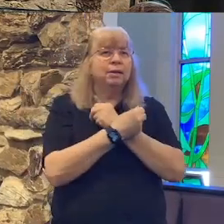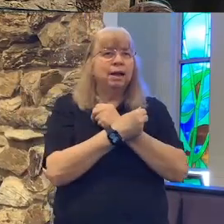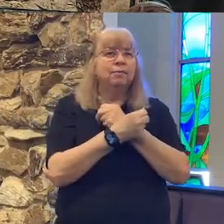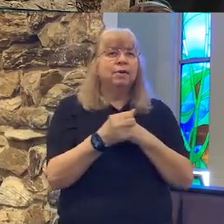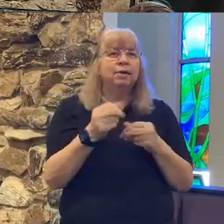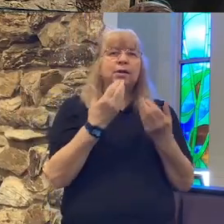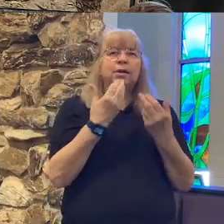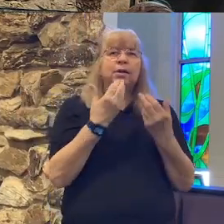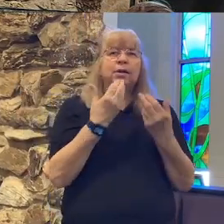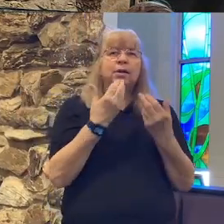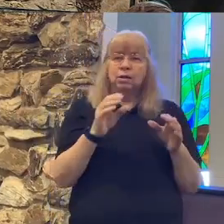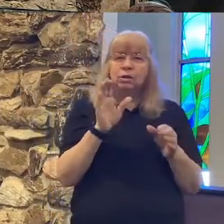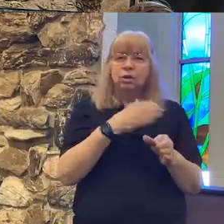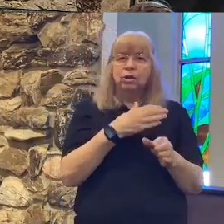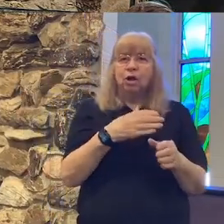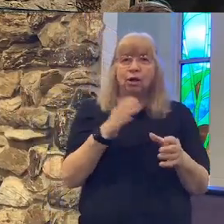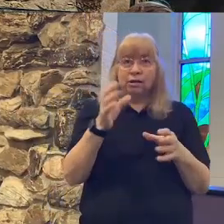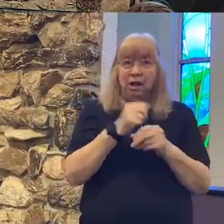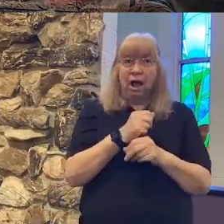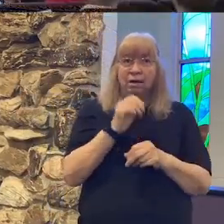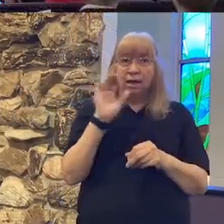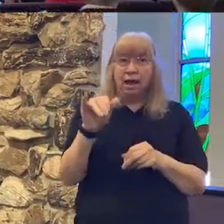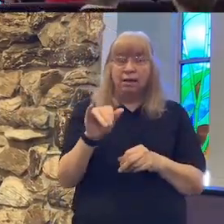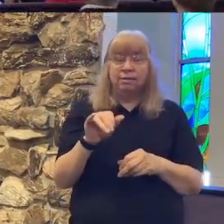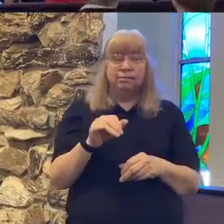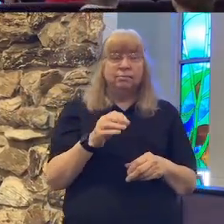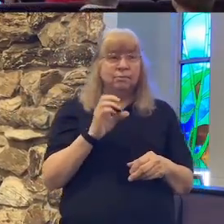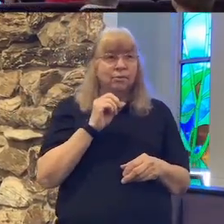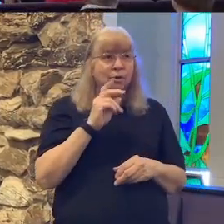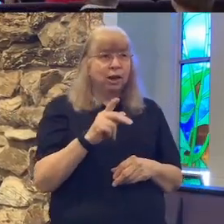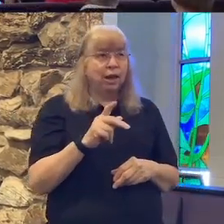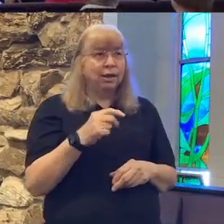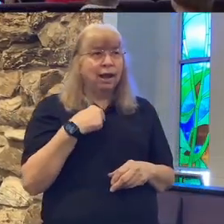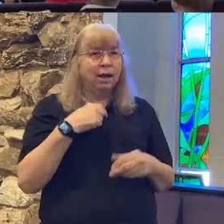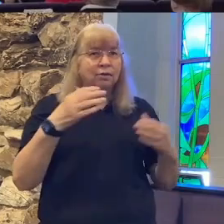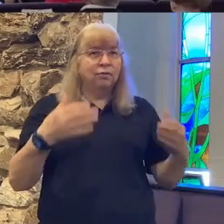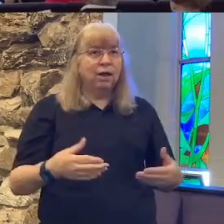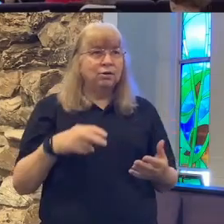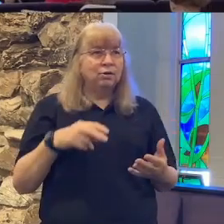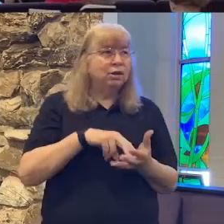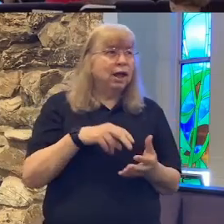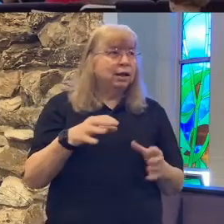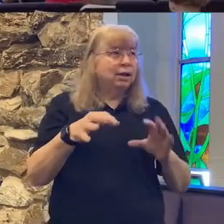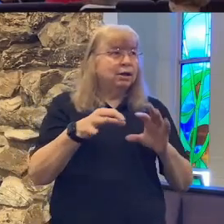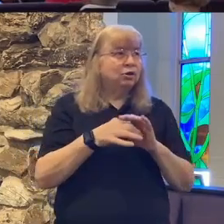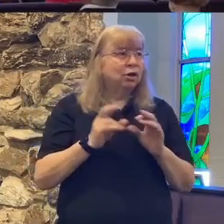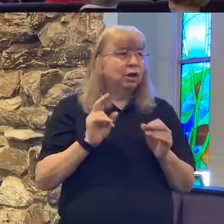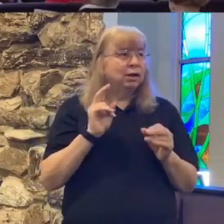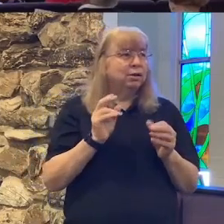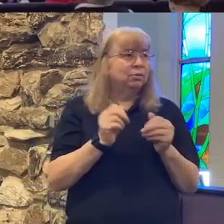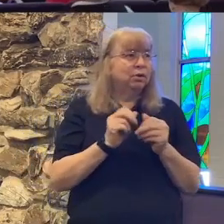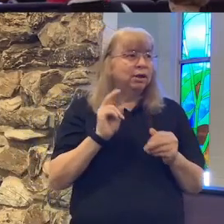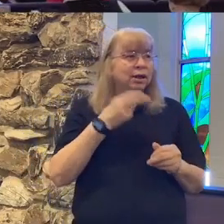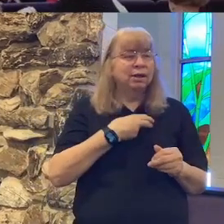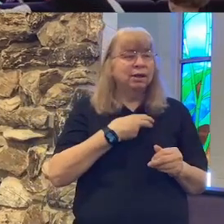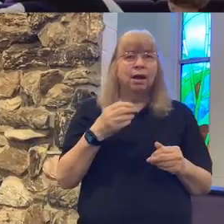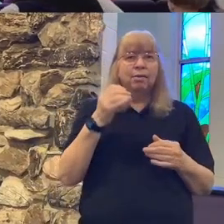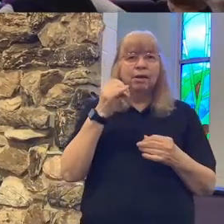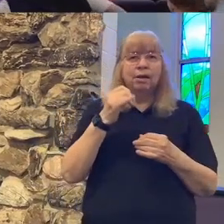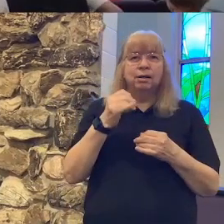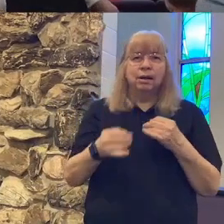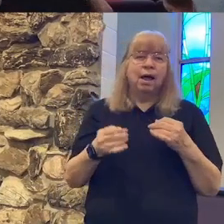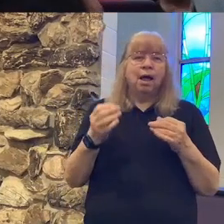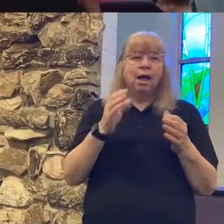song. Got it? Okay. I invite you to stand and join with us on this final song. Pass It On.